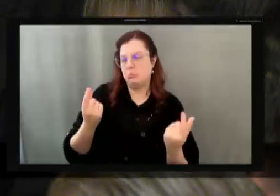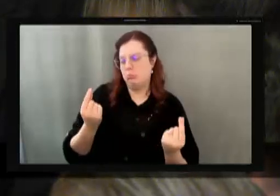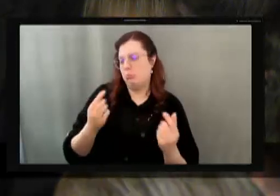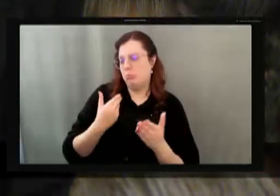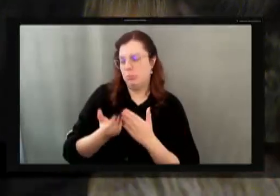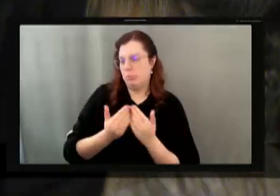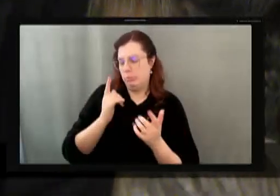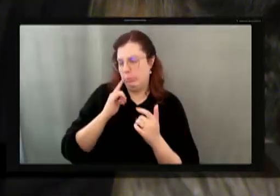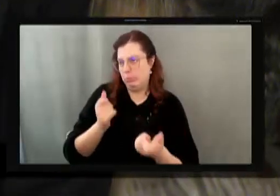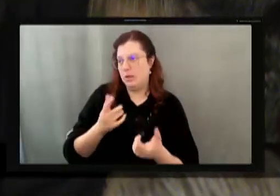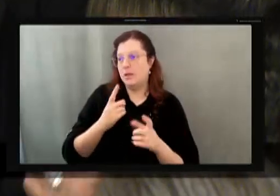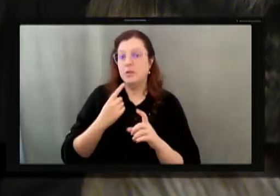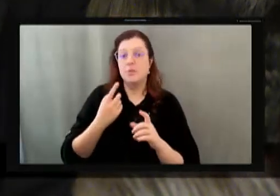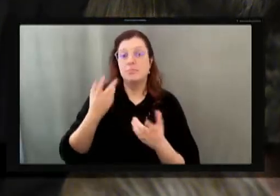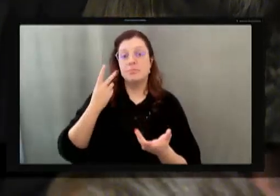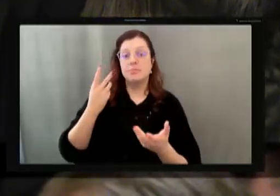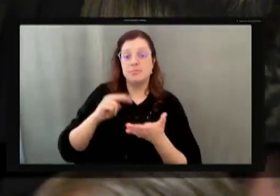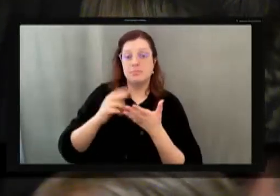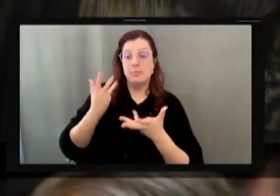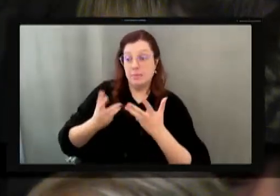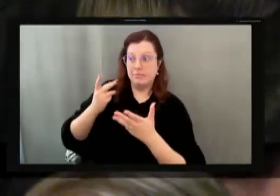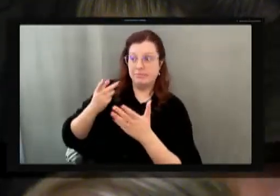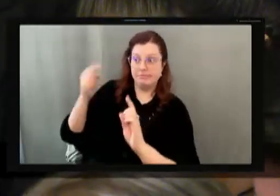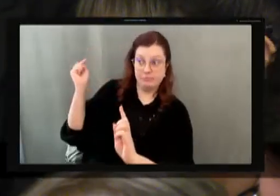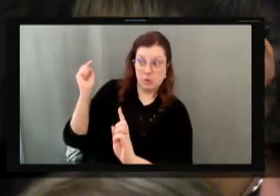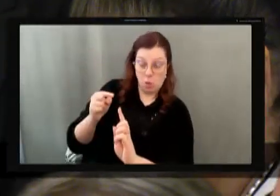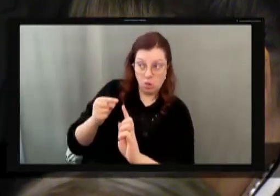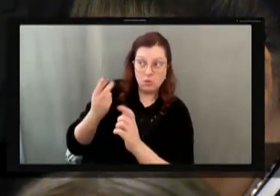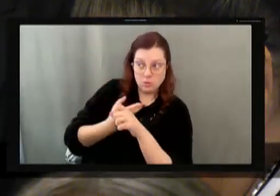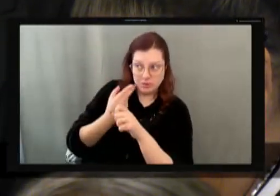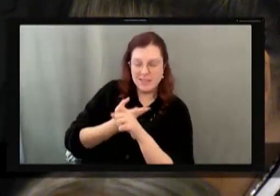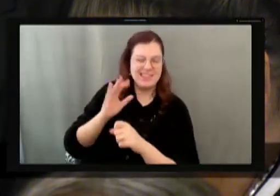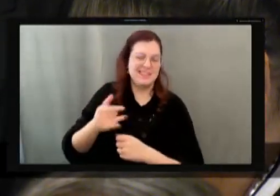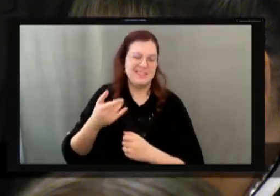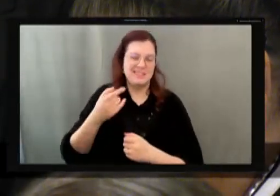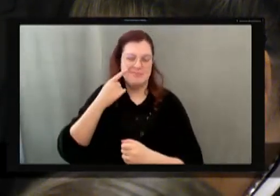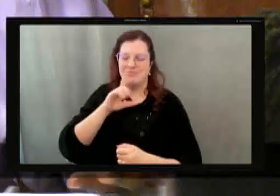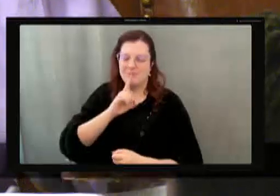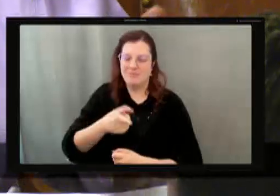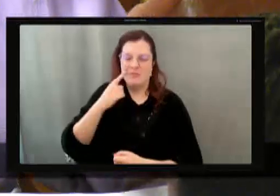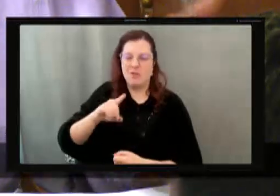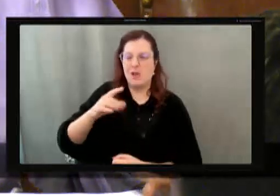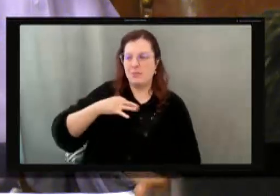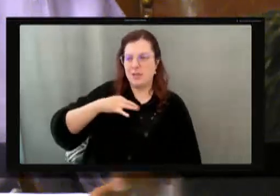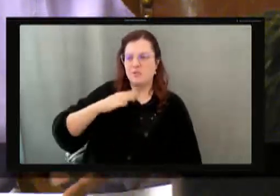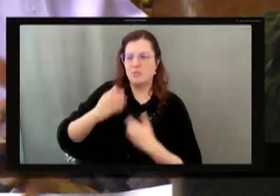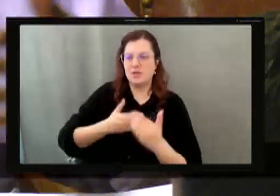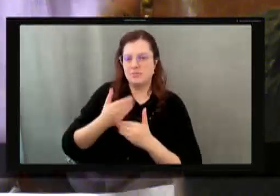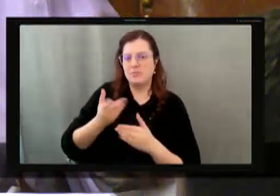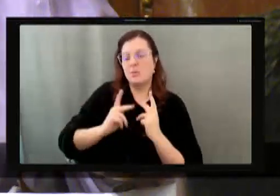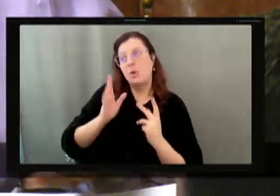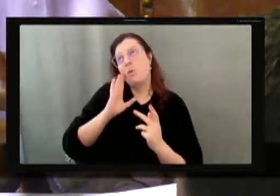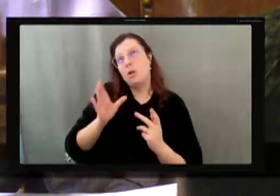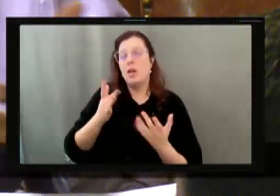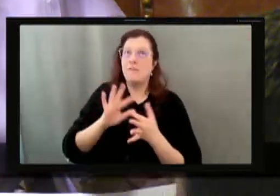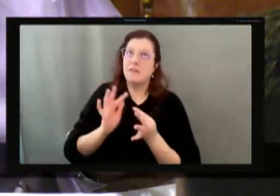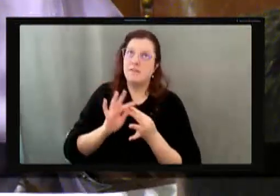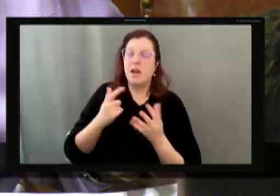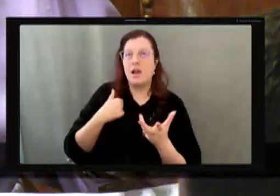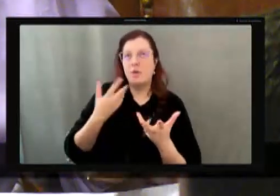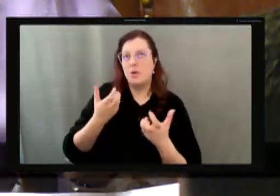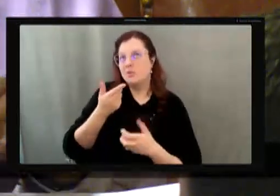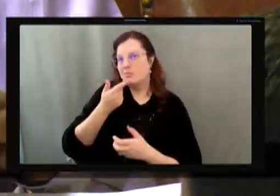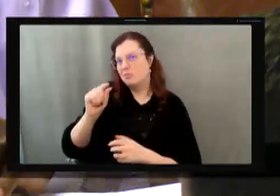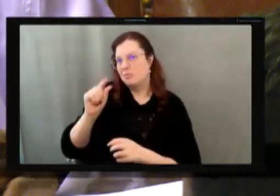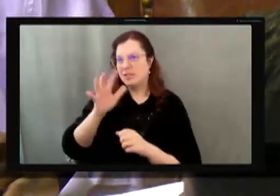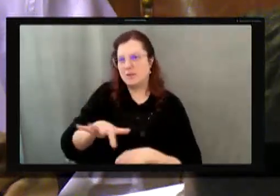intended use. Yeah. I mean, it's fine. I'm not. Yeah, that's just for the application process. We get that a lot. People will say, "Oh, I want to do green space." However, they might have a